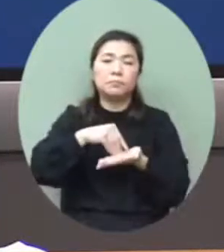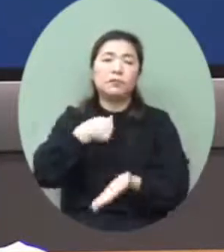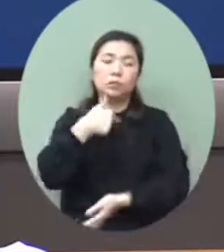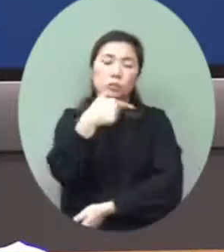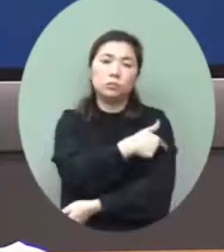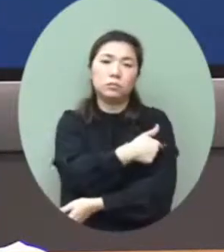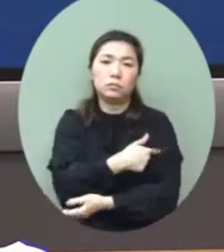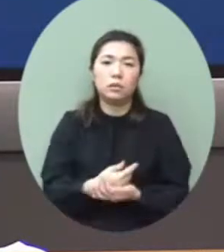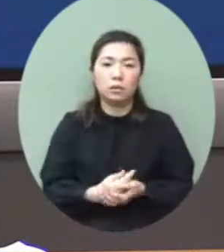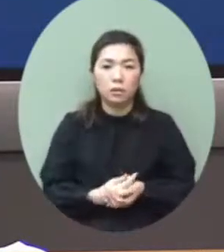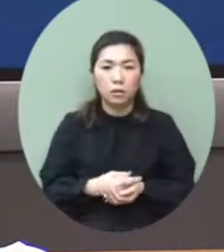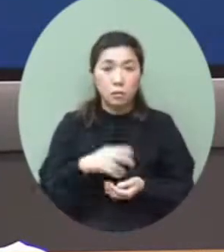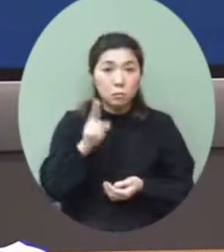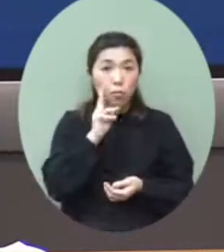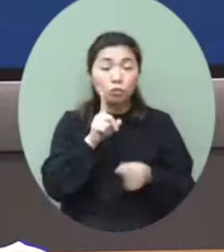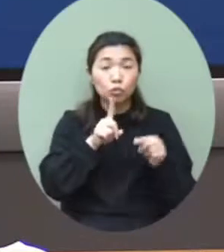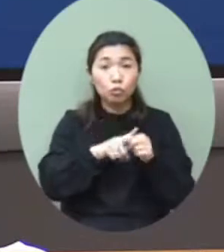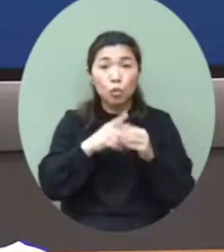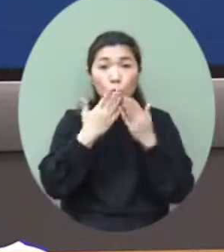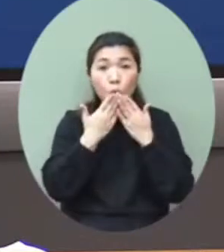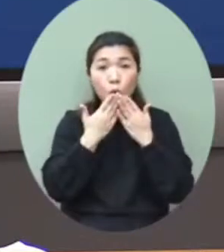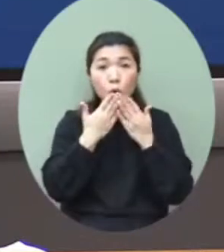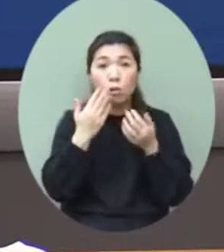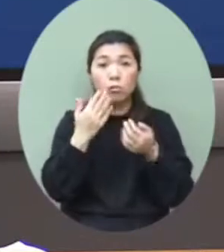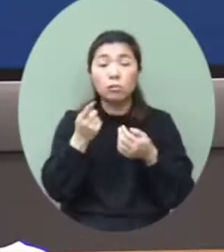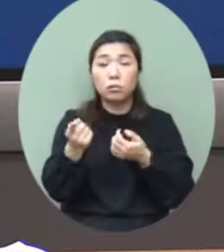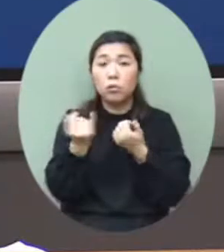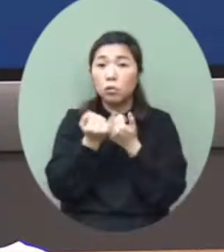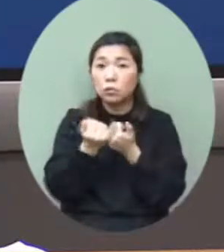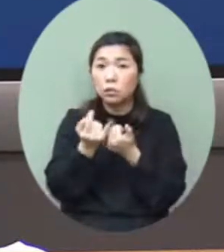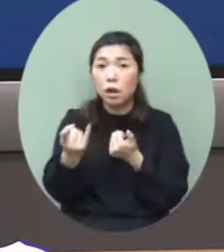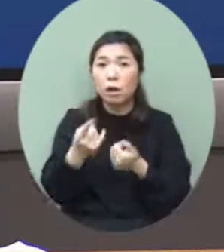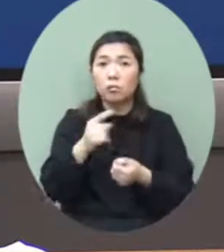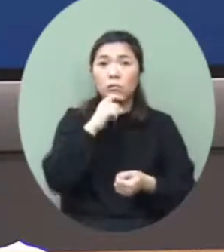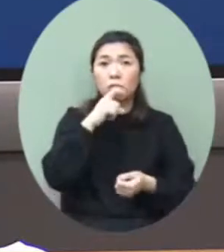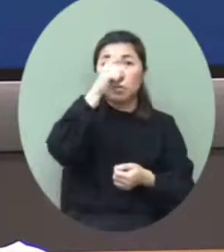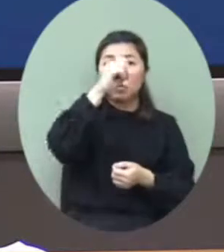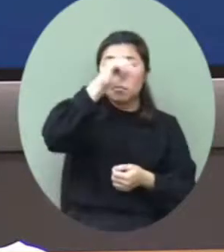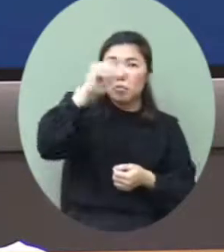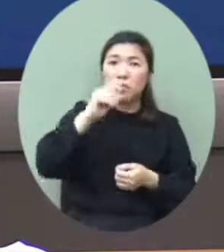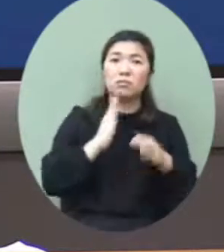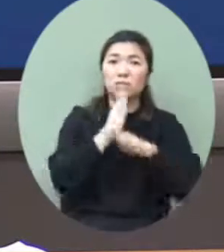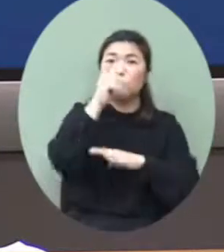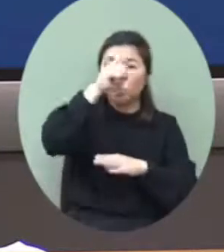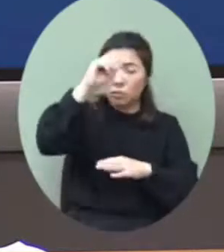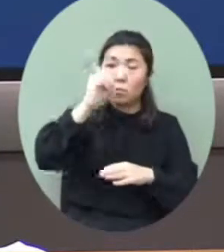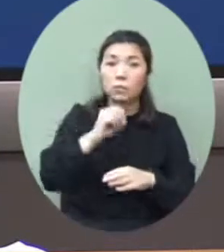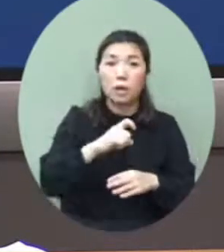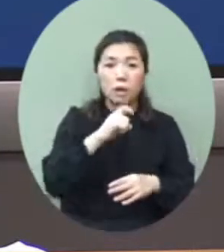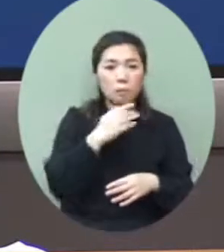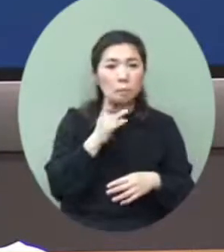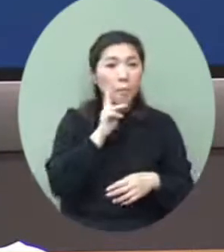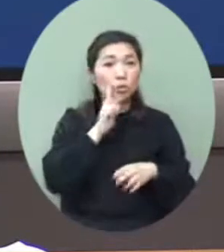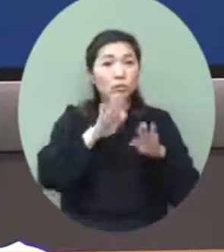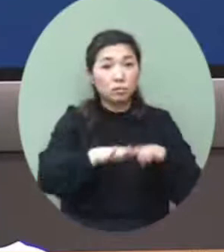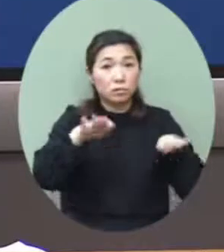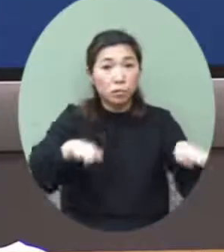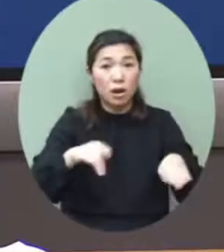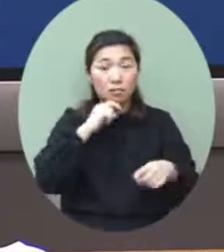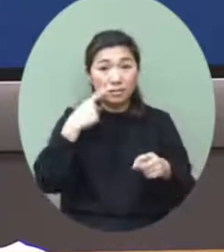to resume classes after the Easter holidays, they must be vaccinated. For secondary students who have